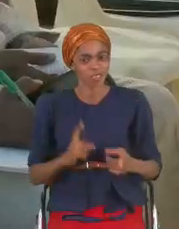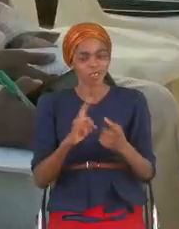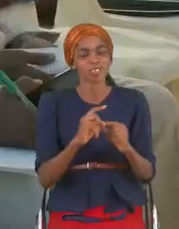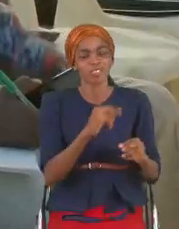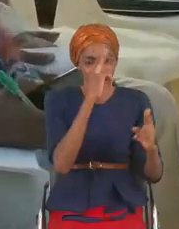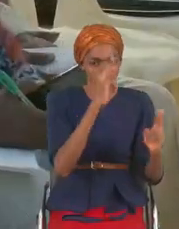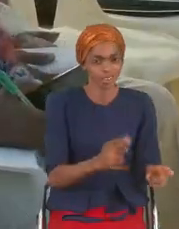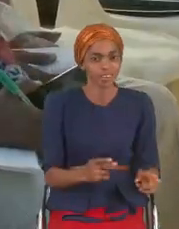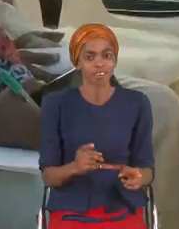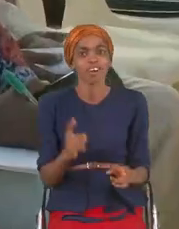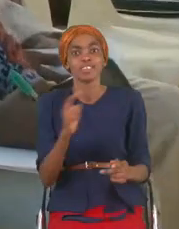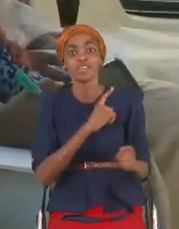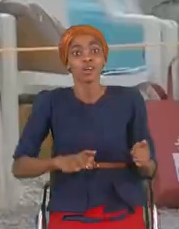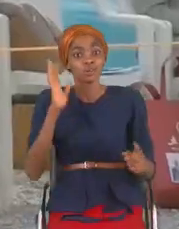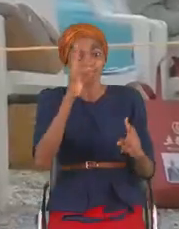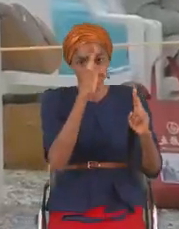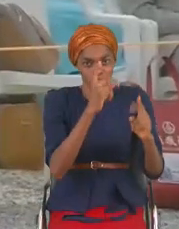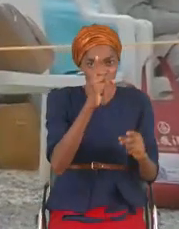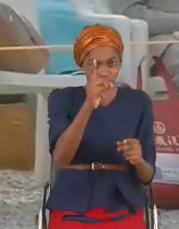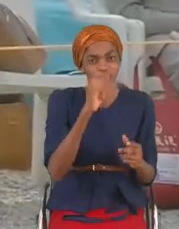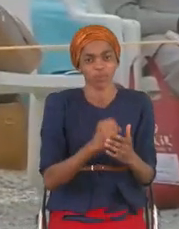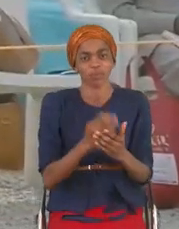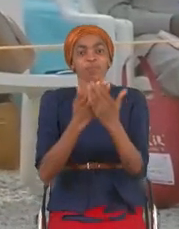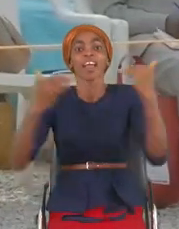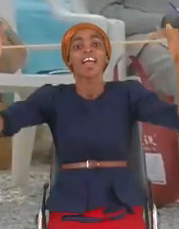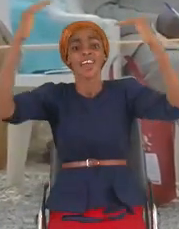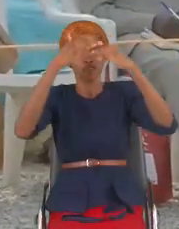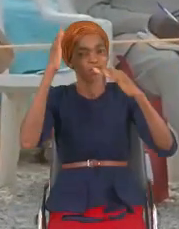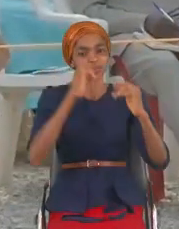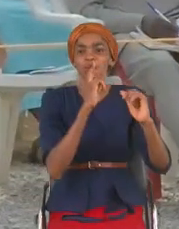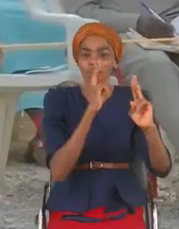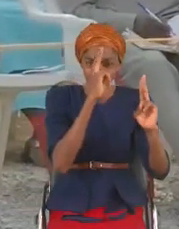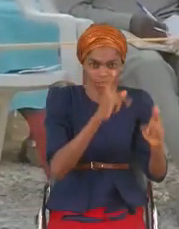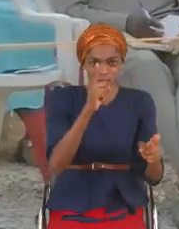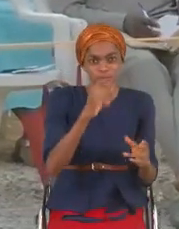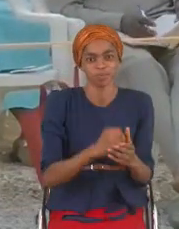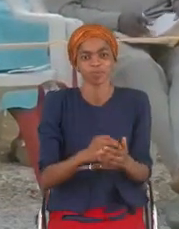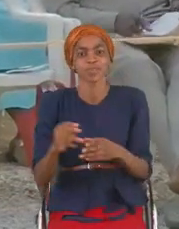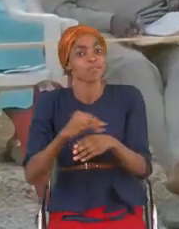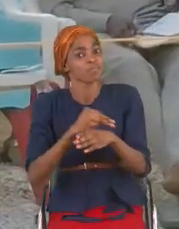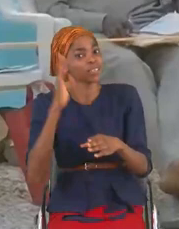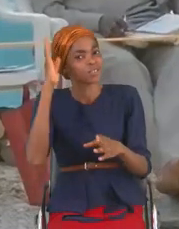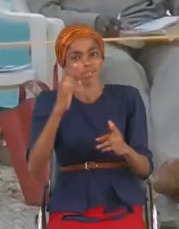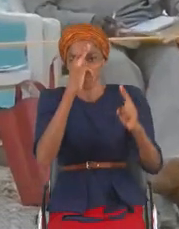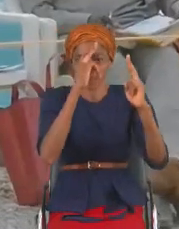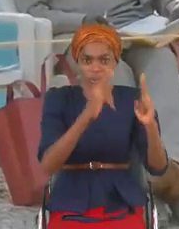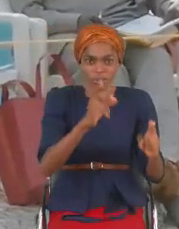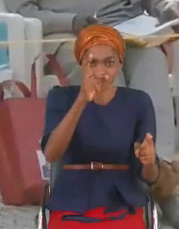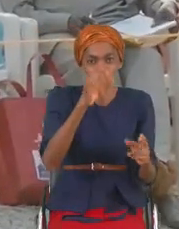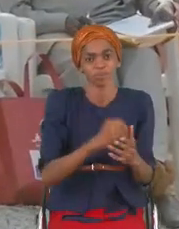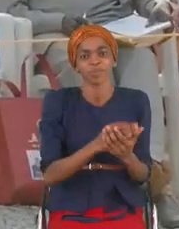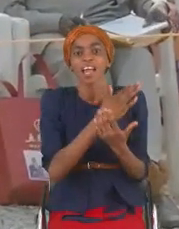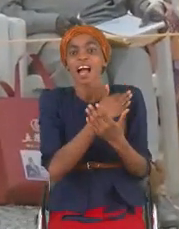The Lord will honor you. Heaven will honor you. Ministry will honor you. And